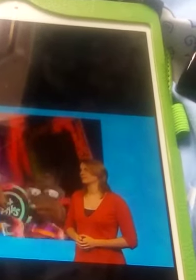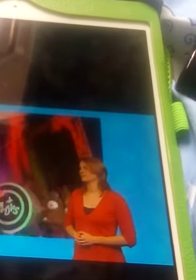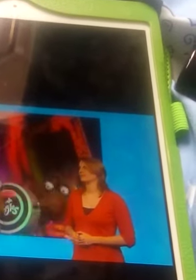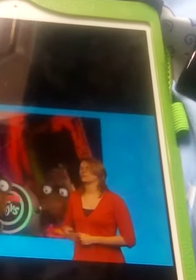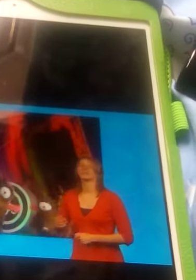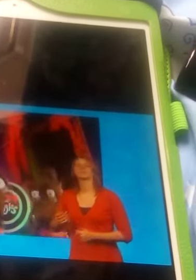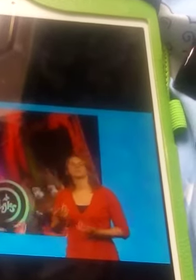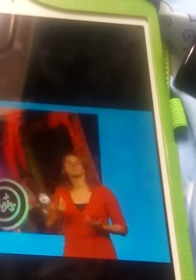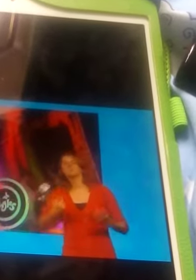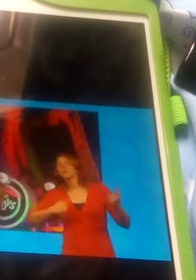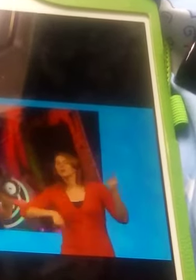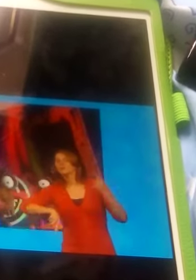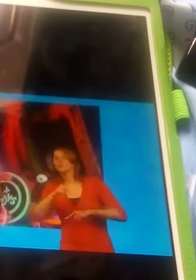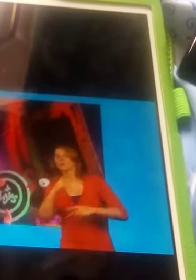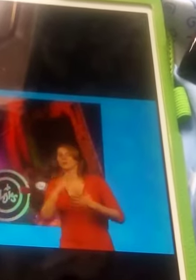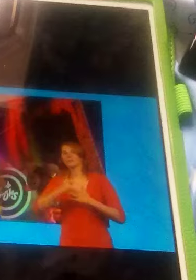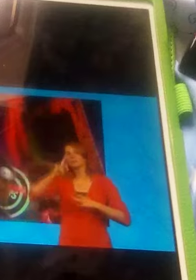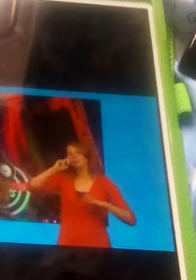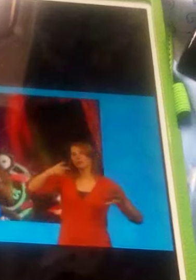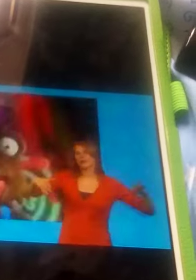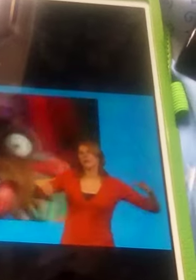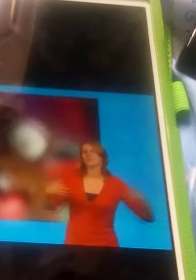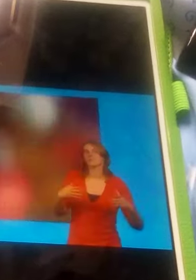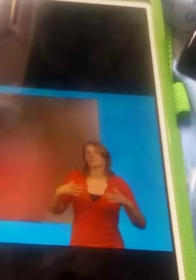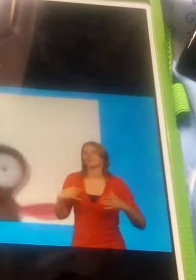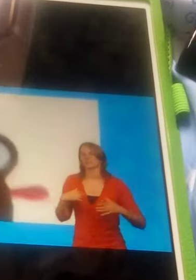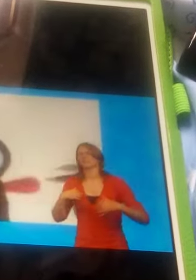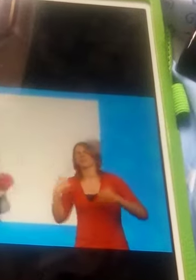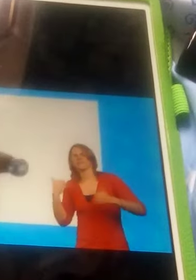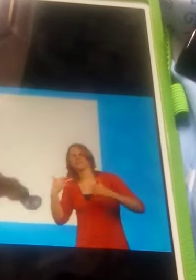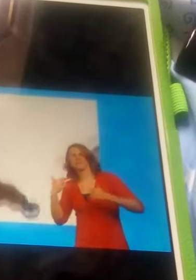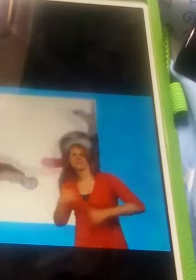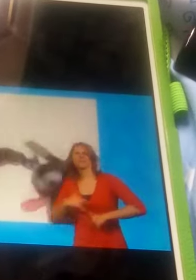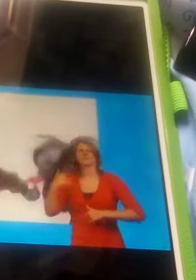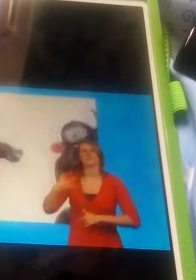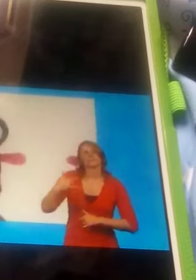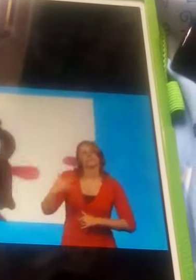Jingles, and we're gonna get funky.